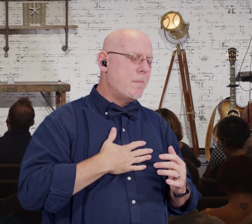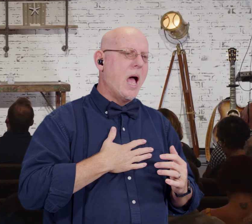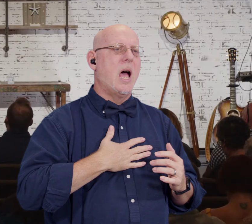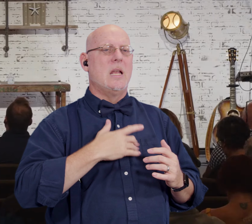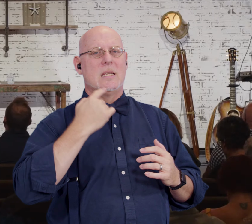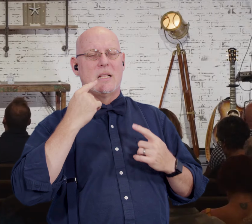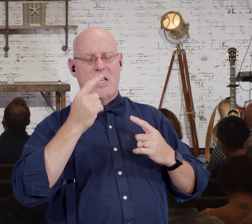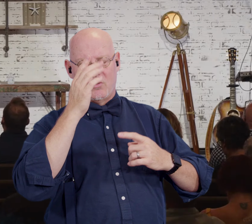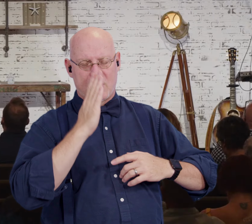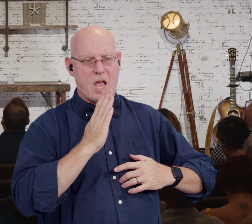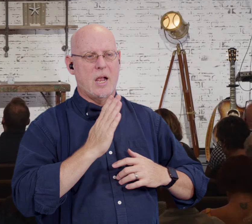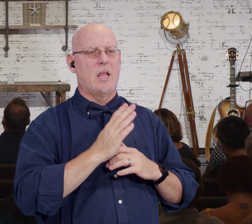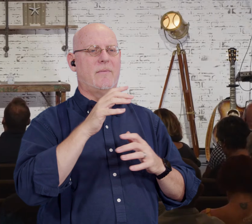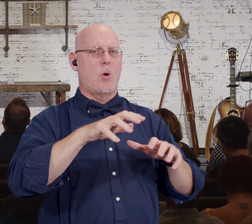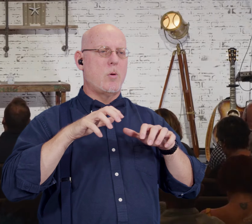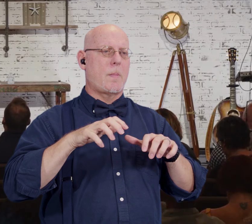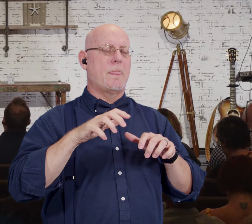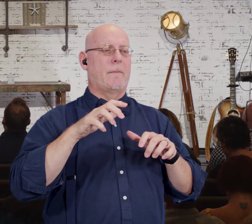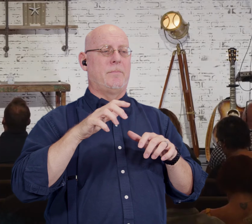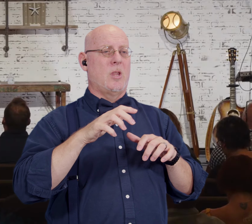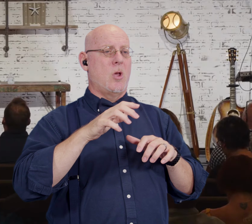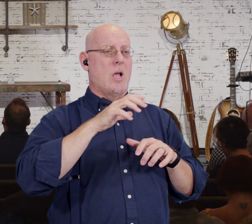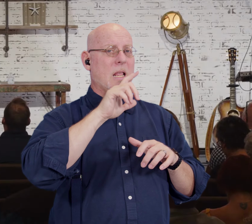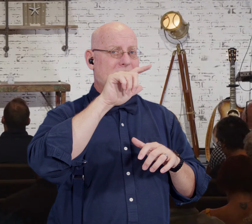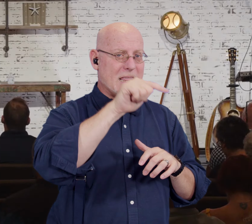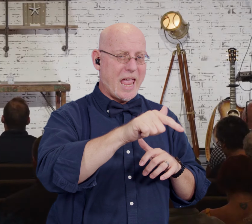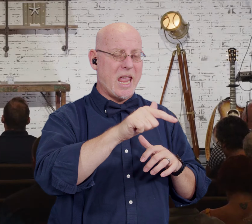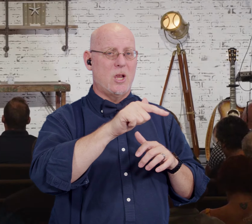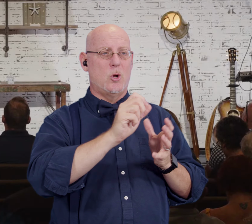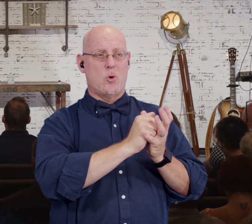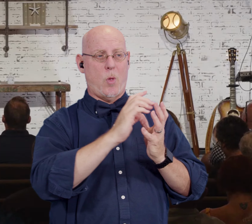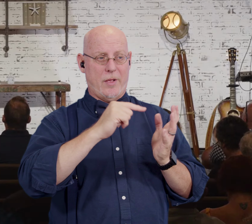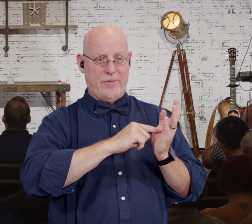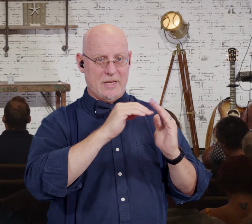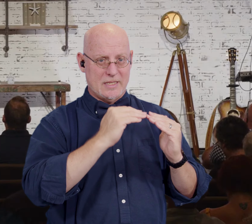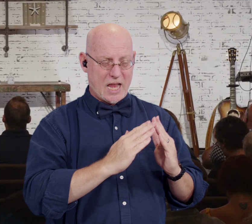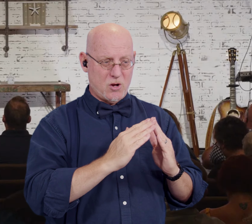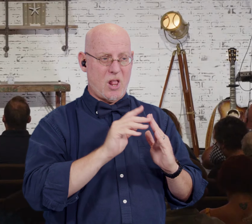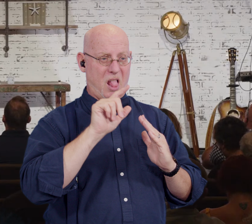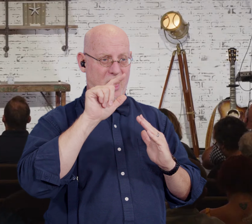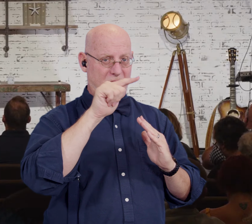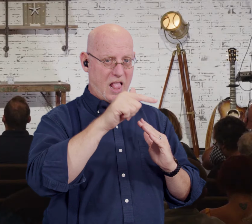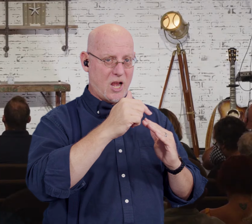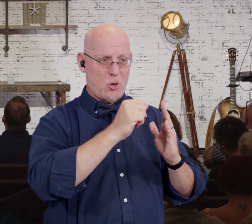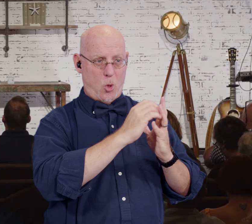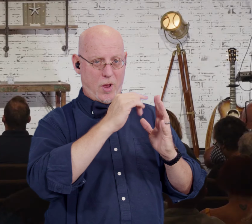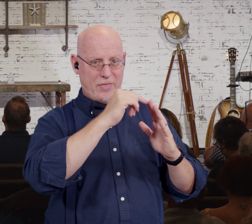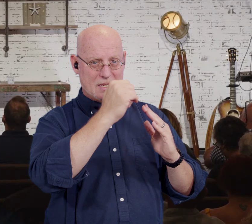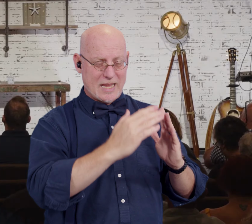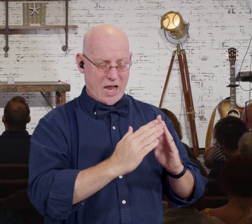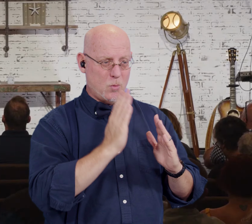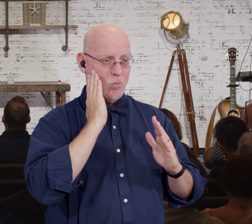declares Yahweh of hosts. The latter glory of this house, here's the absurdity, the